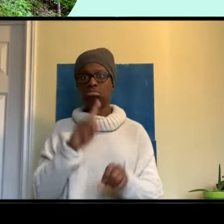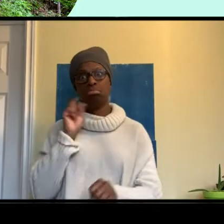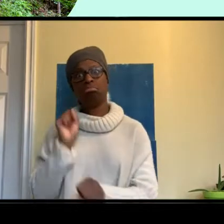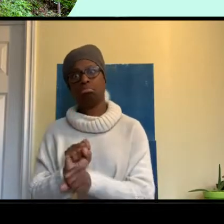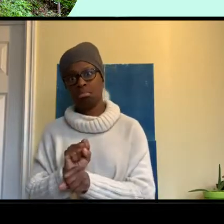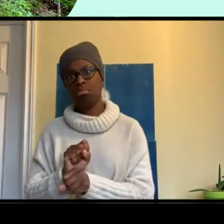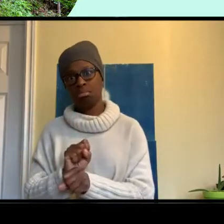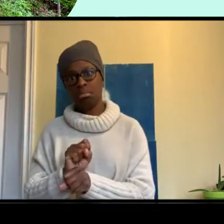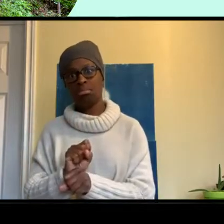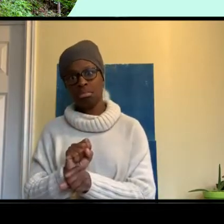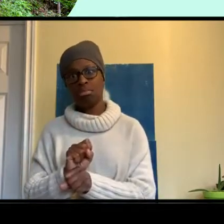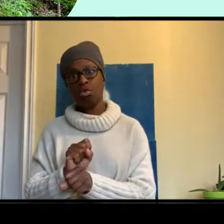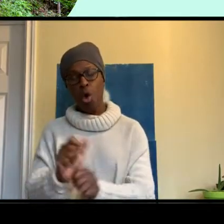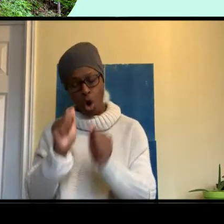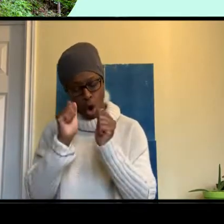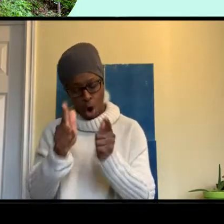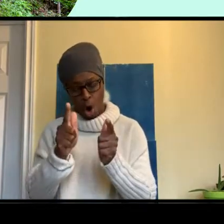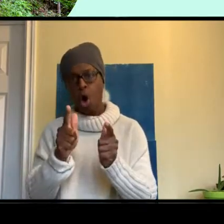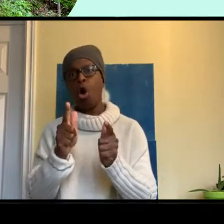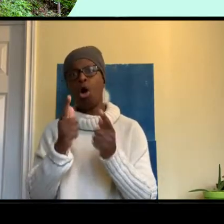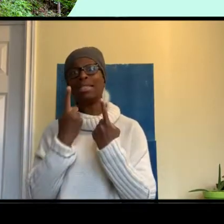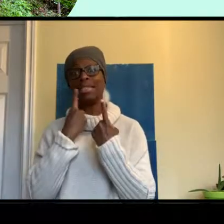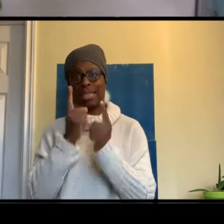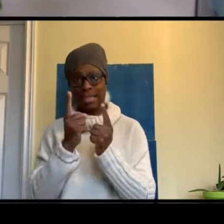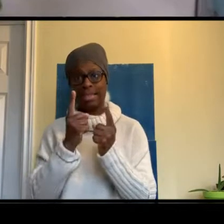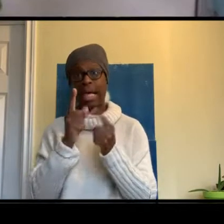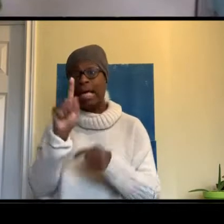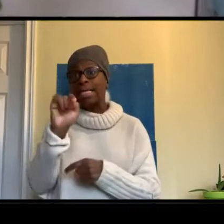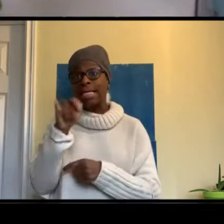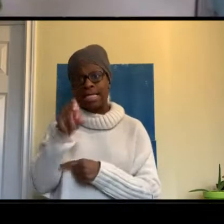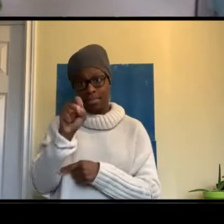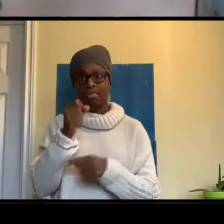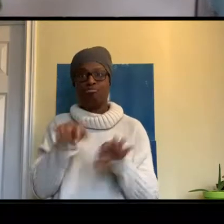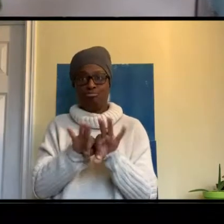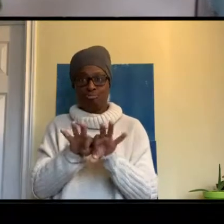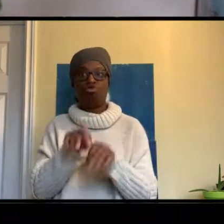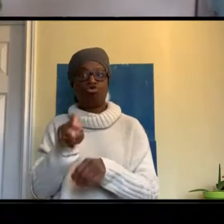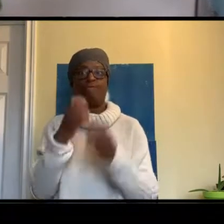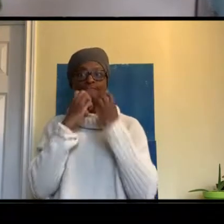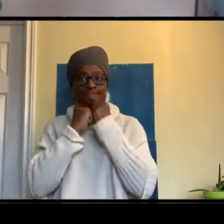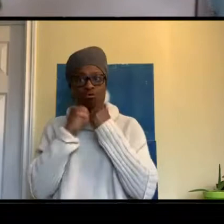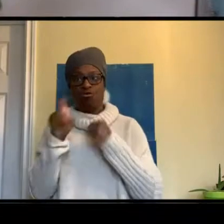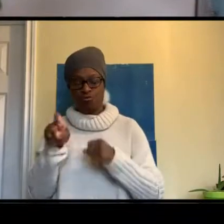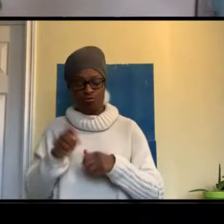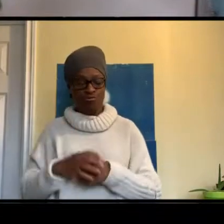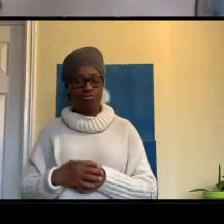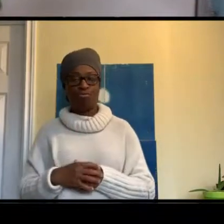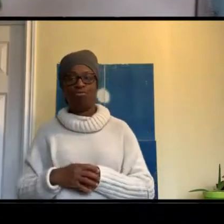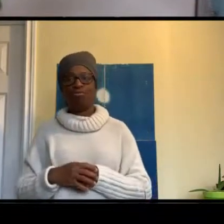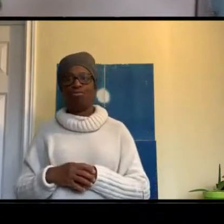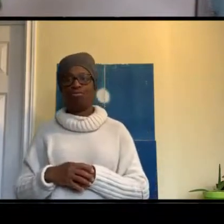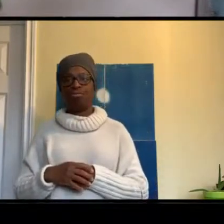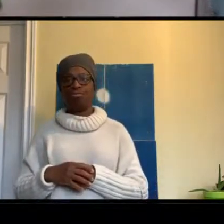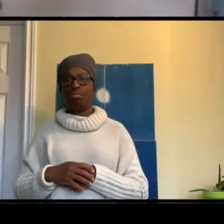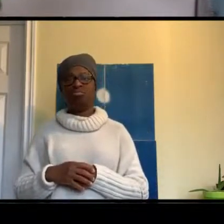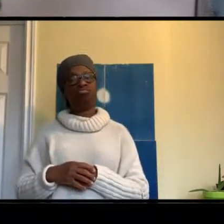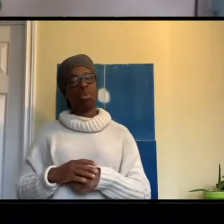So the first tool that we have for everyone is to start early.